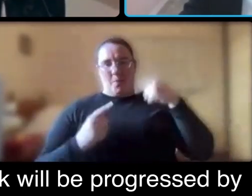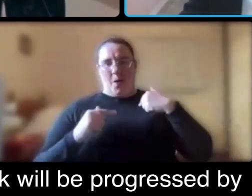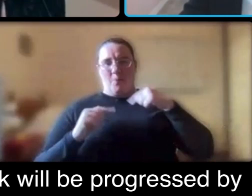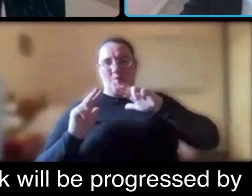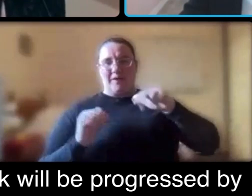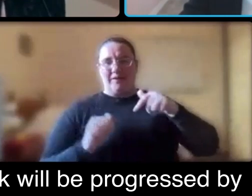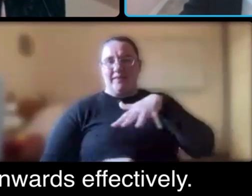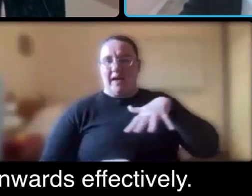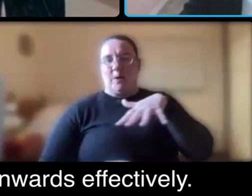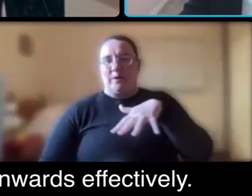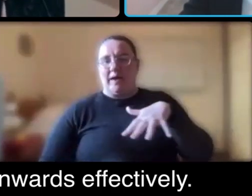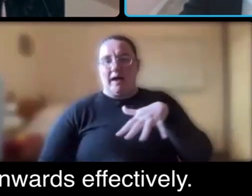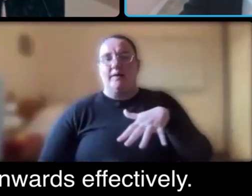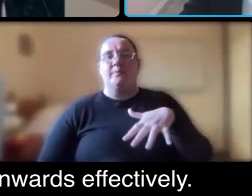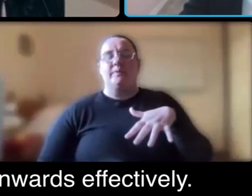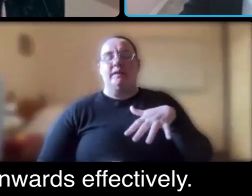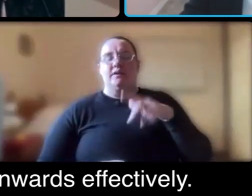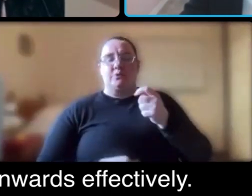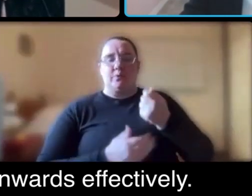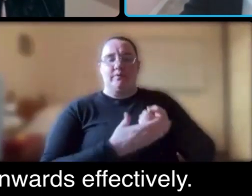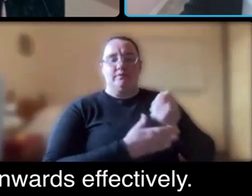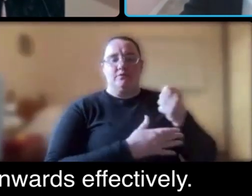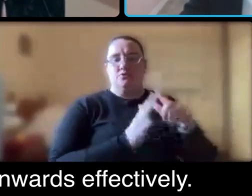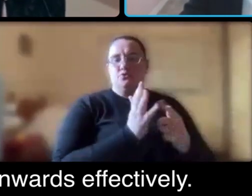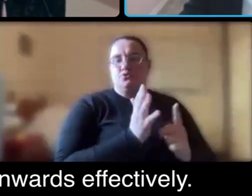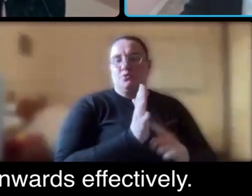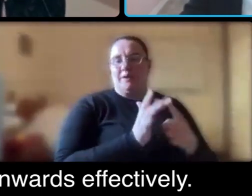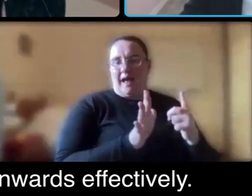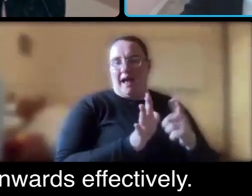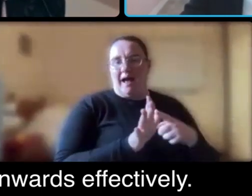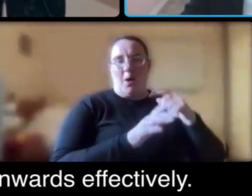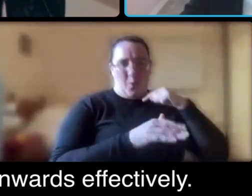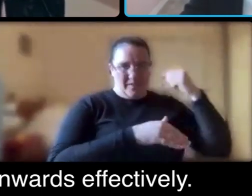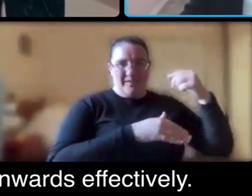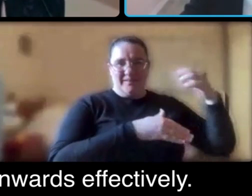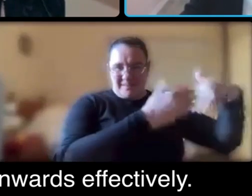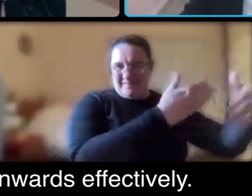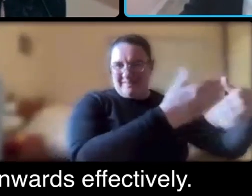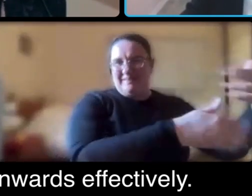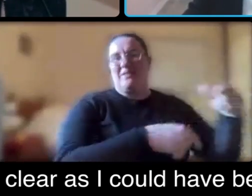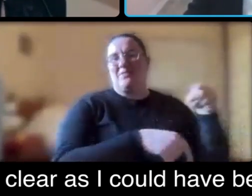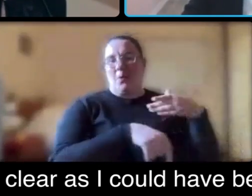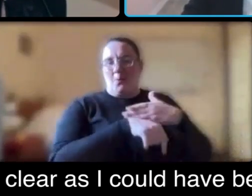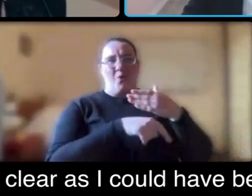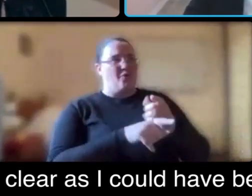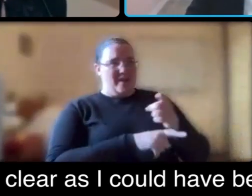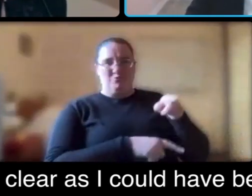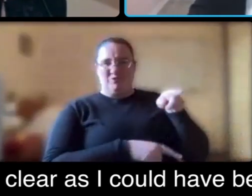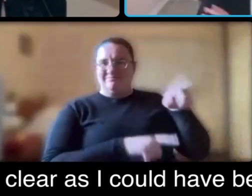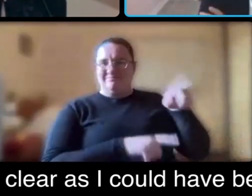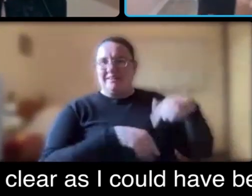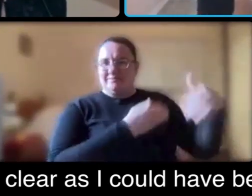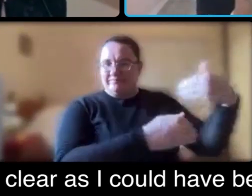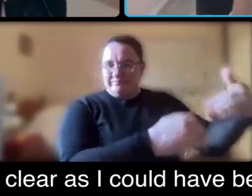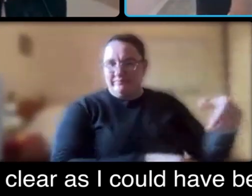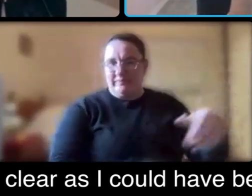that work will be progressed by Julia from next week onwards, effectively. Yeah, look,